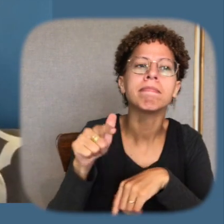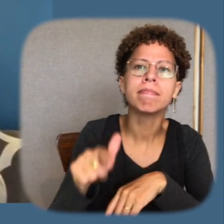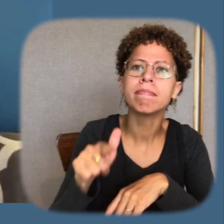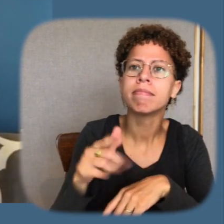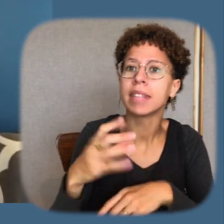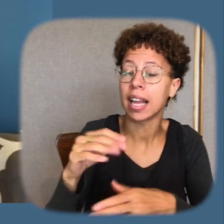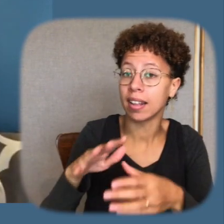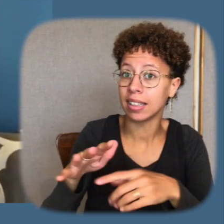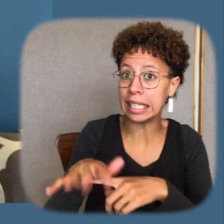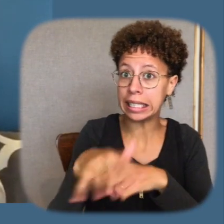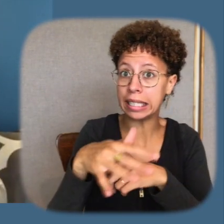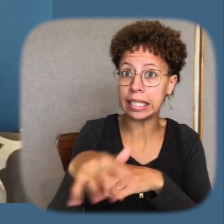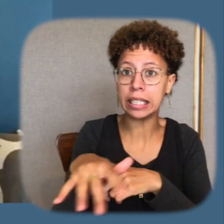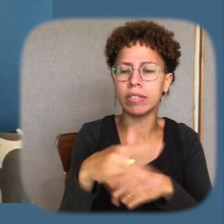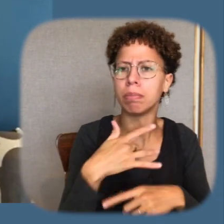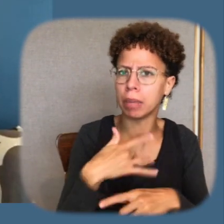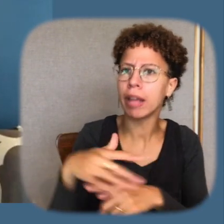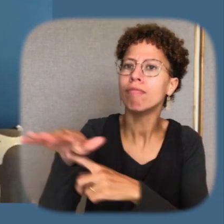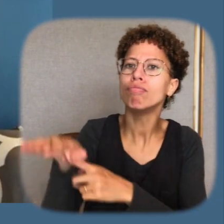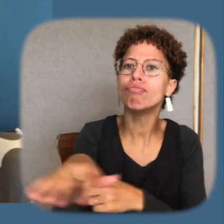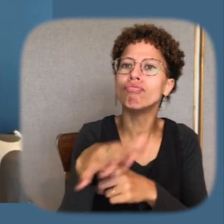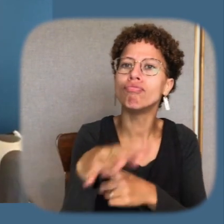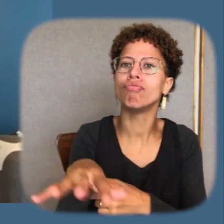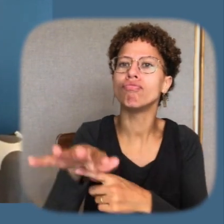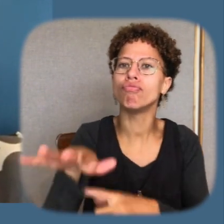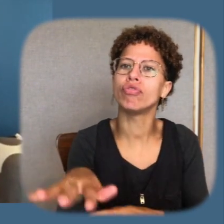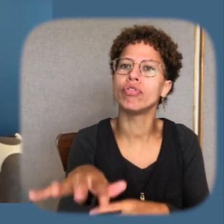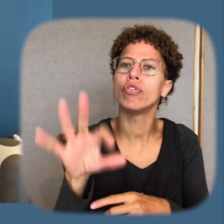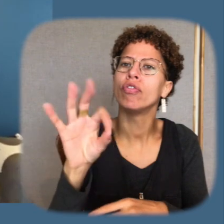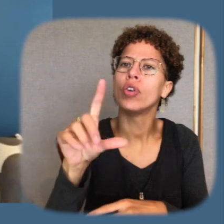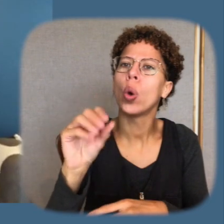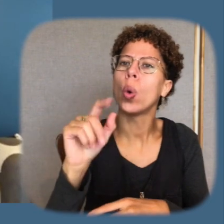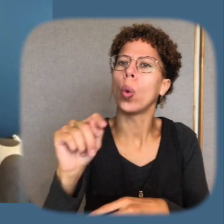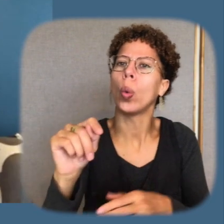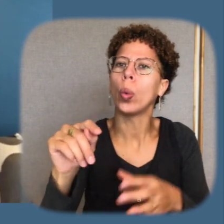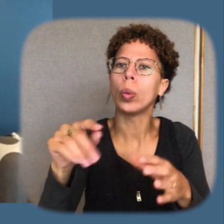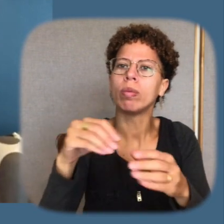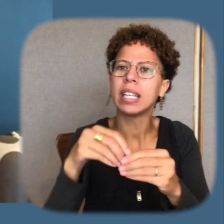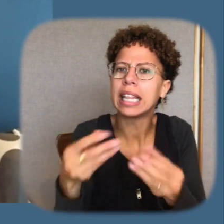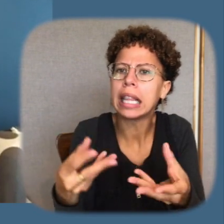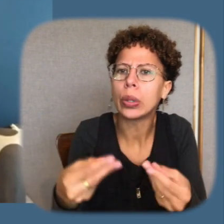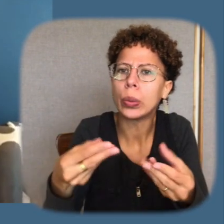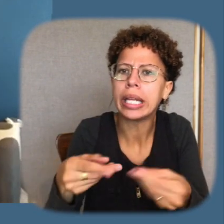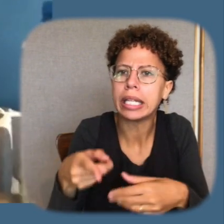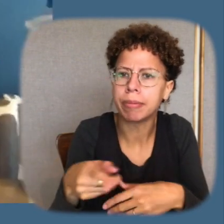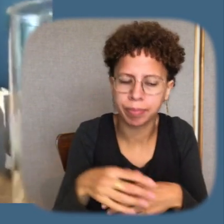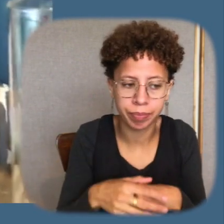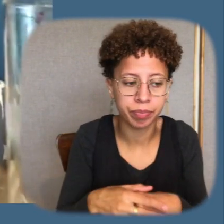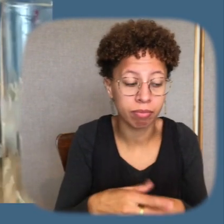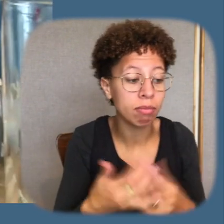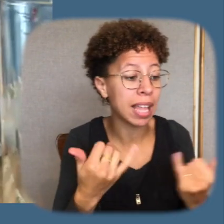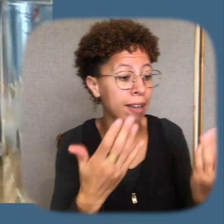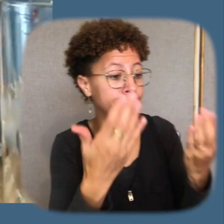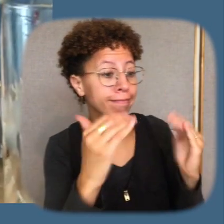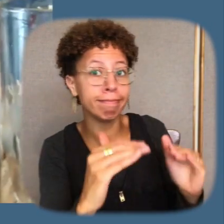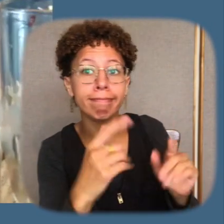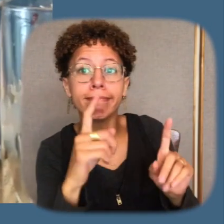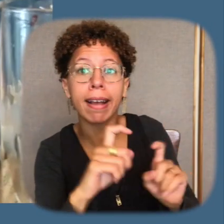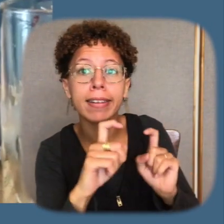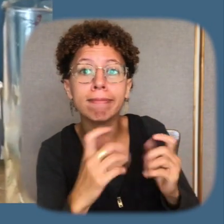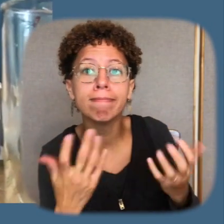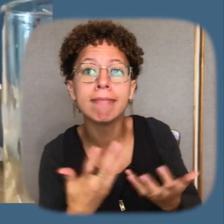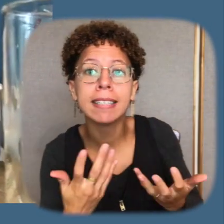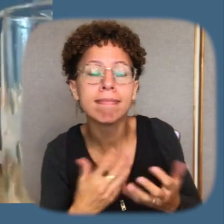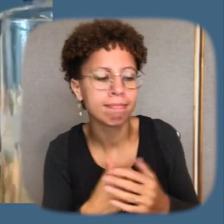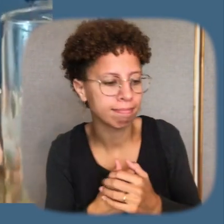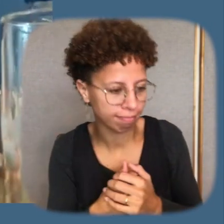leaves usually float on many liquids. Interesting. All right. Well, we've got a few more objects. What would you like to test next?